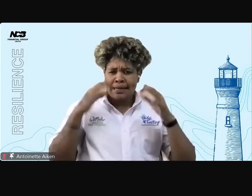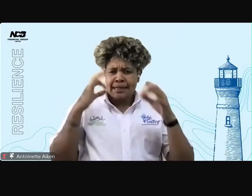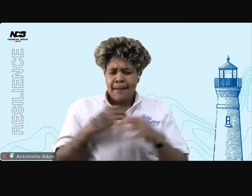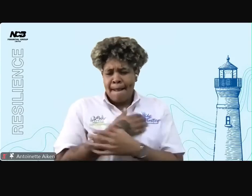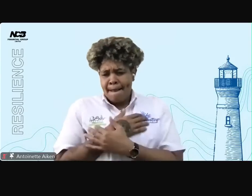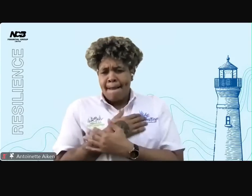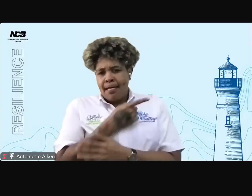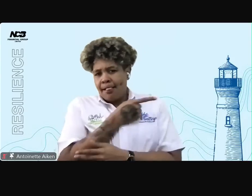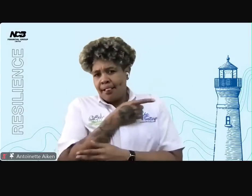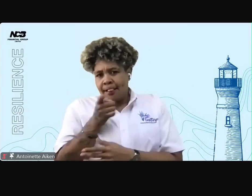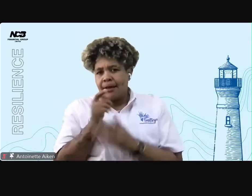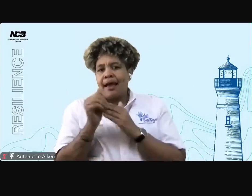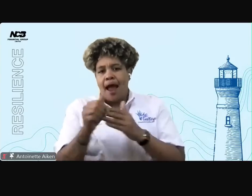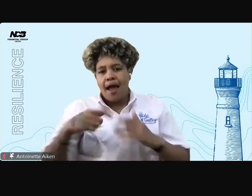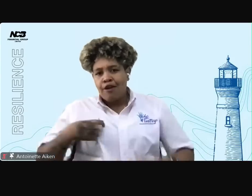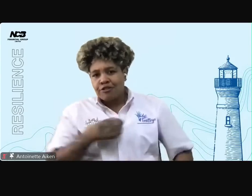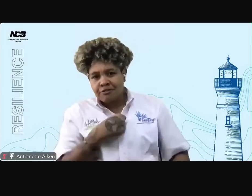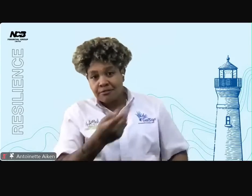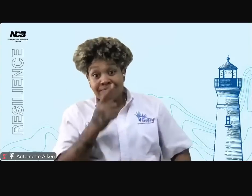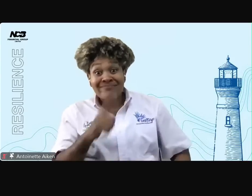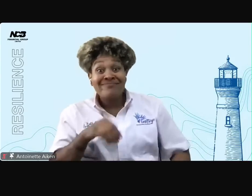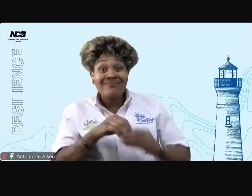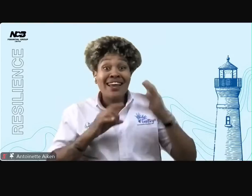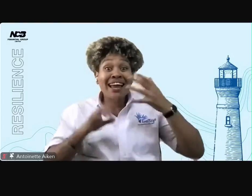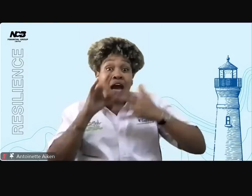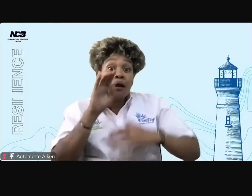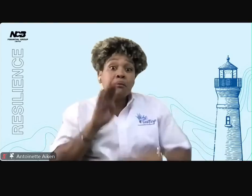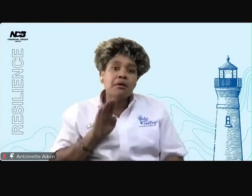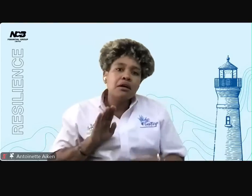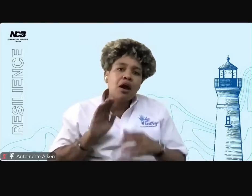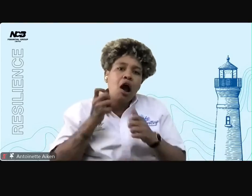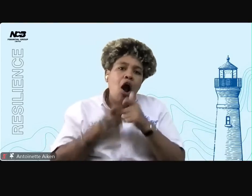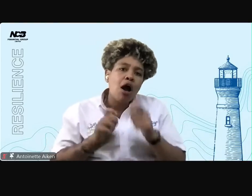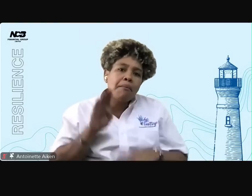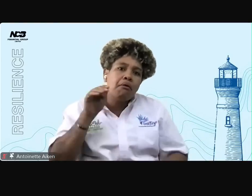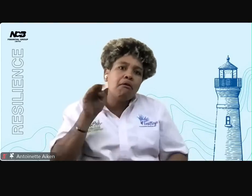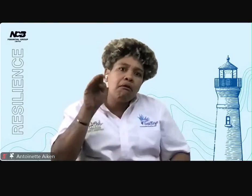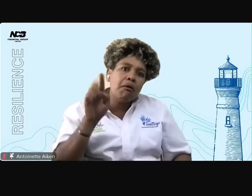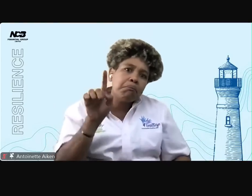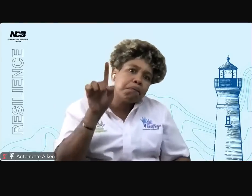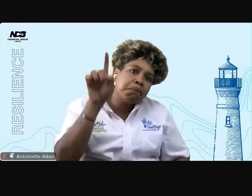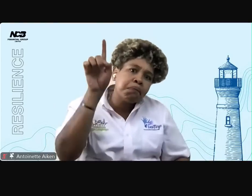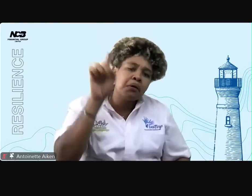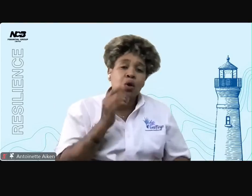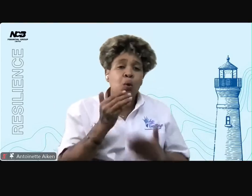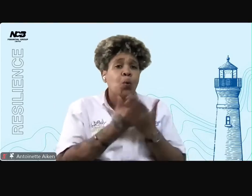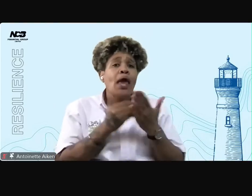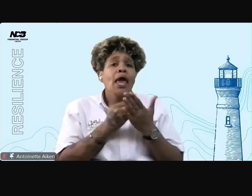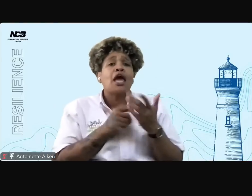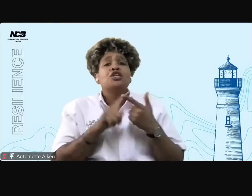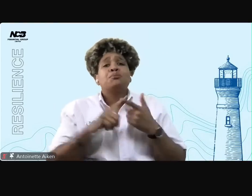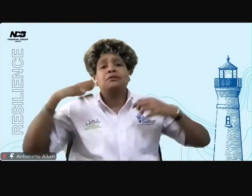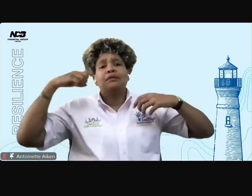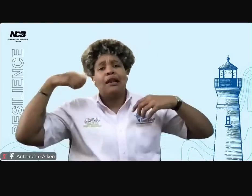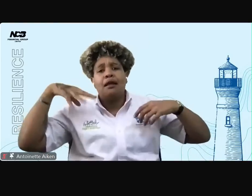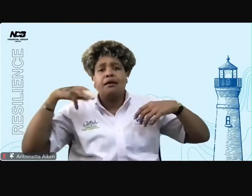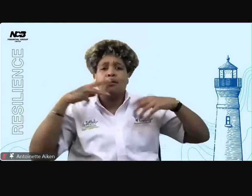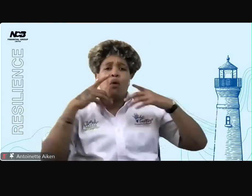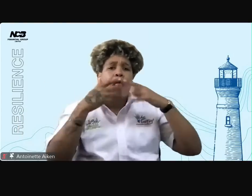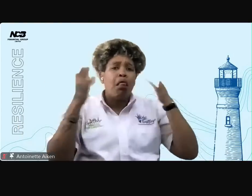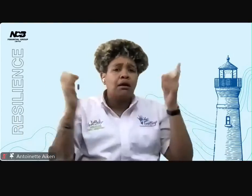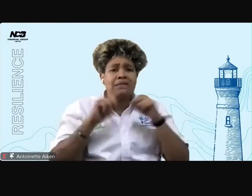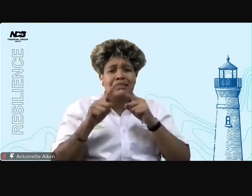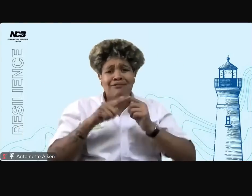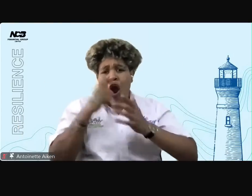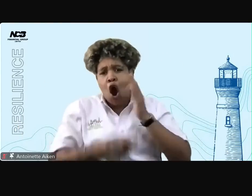Across the Caribbean, inflation has had a considerable impact, including wage rates and utility costs. Faced